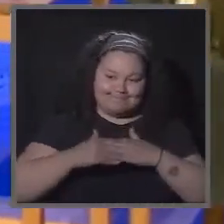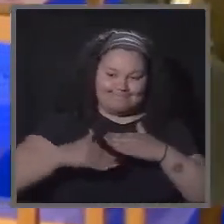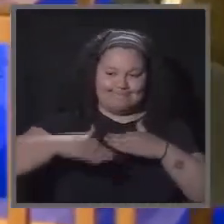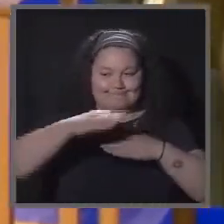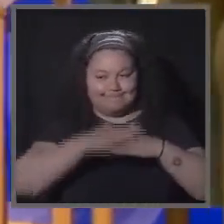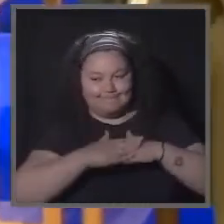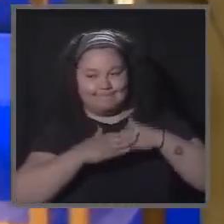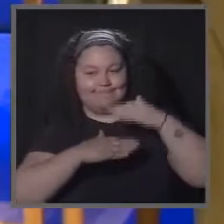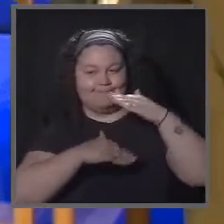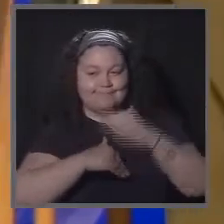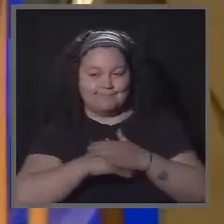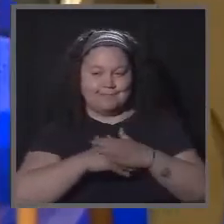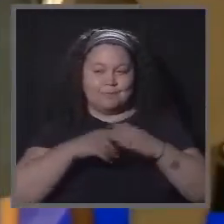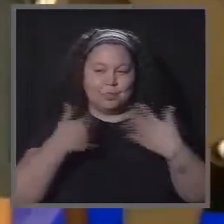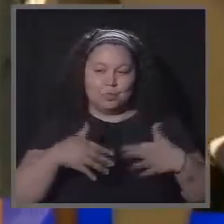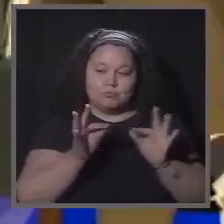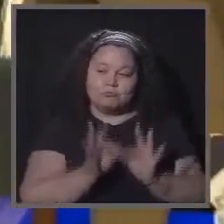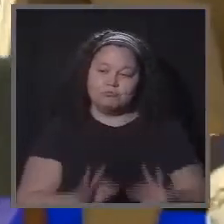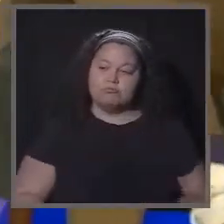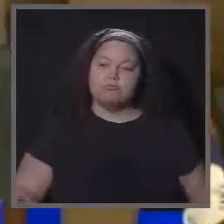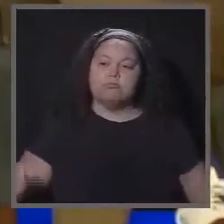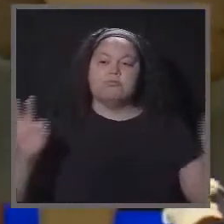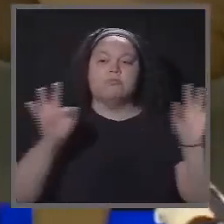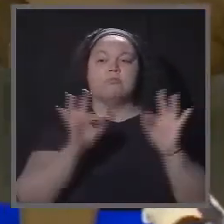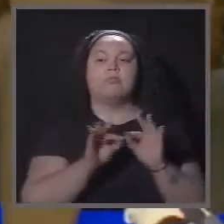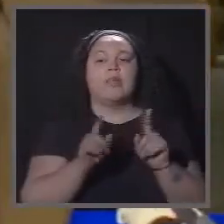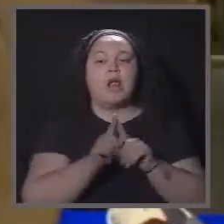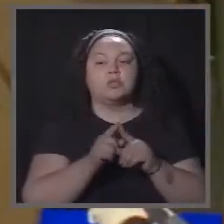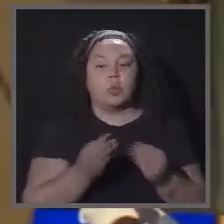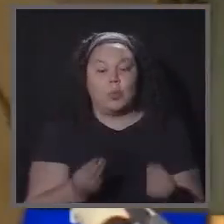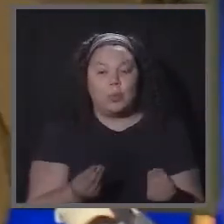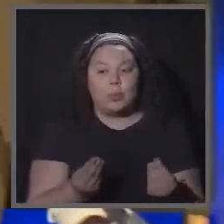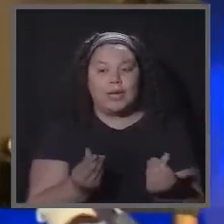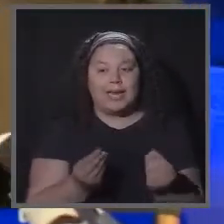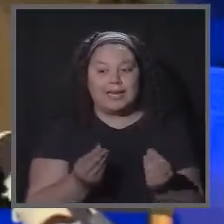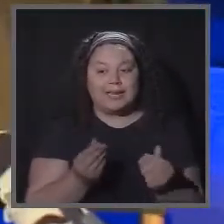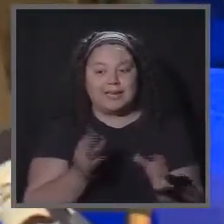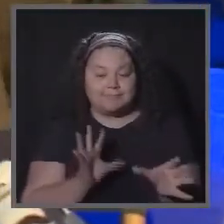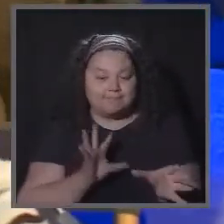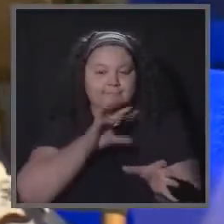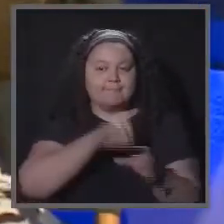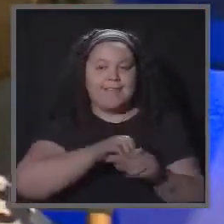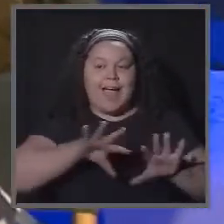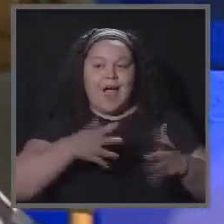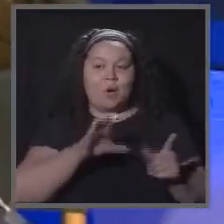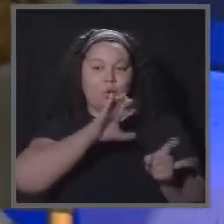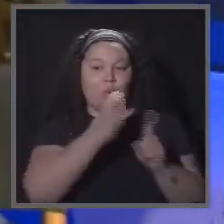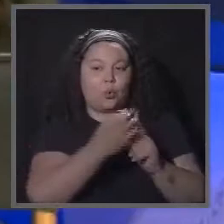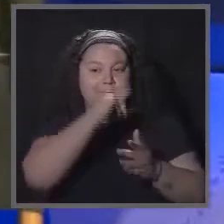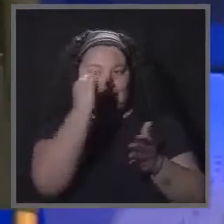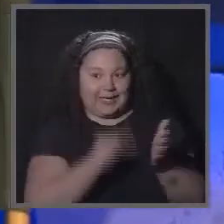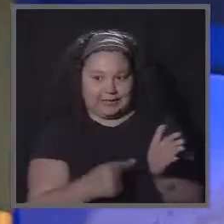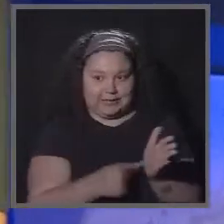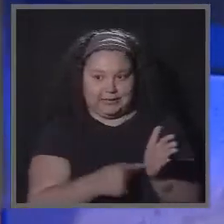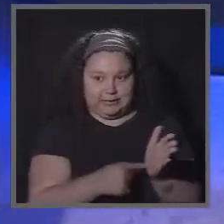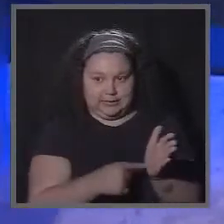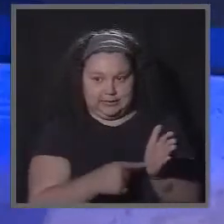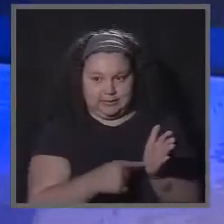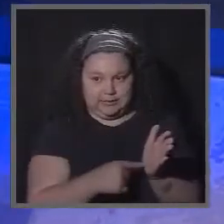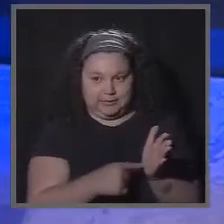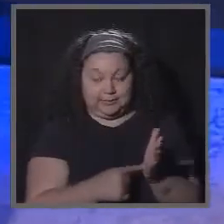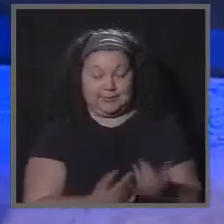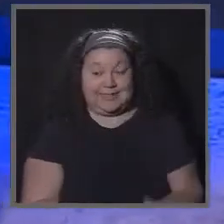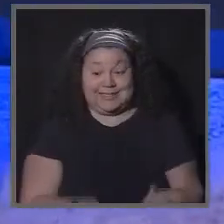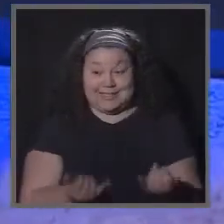construction, and that is fundamental. I will also be telling you about the quality of cultural and art